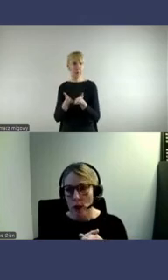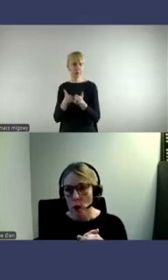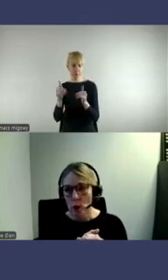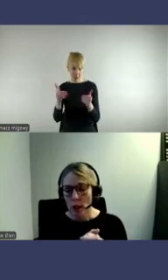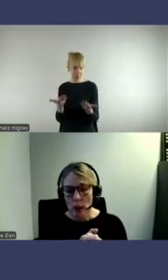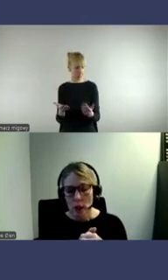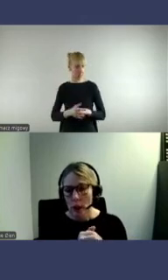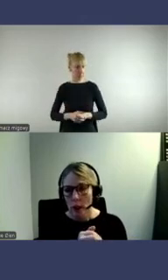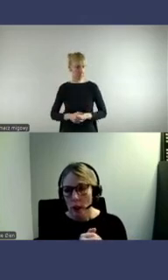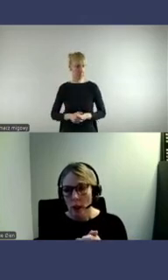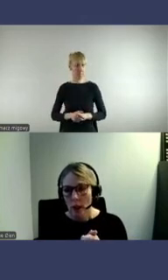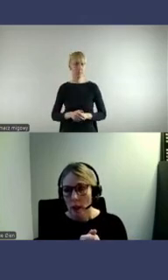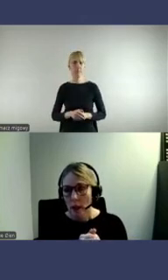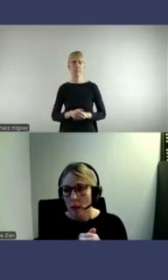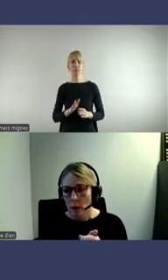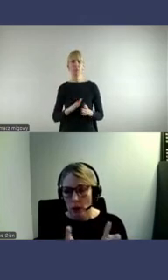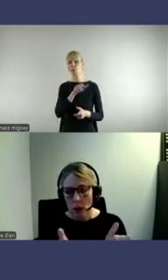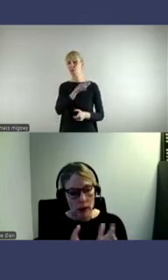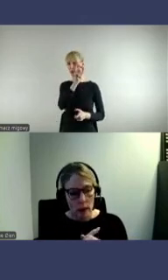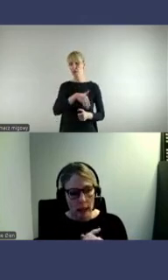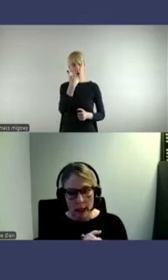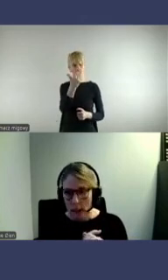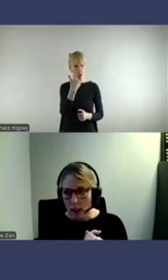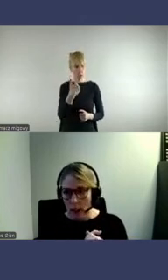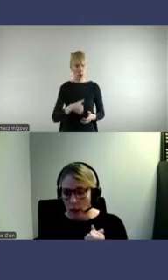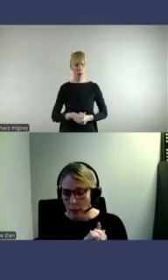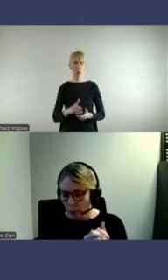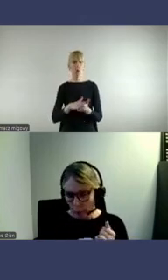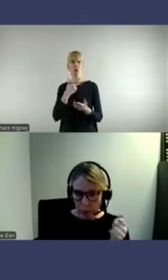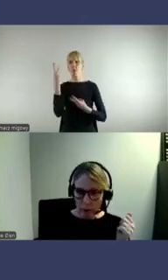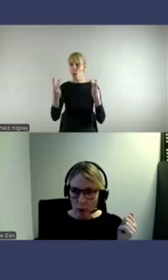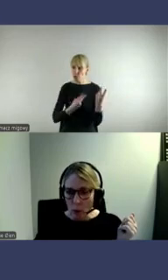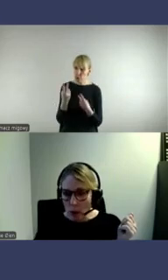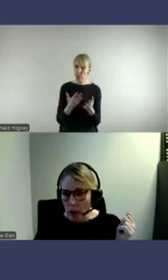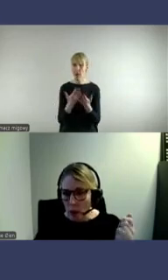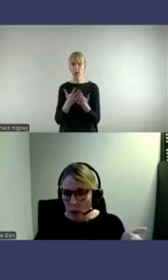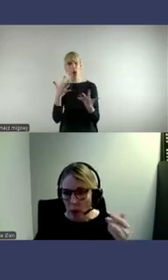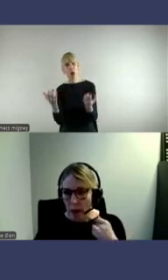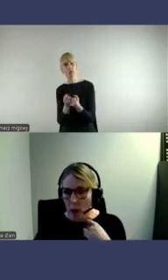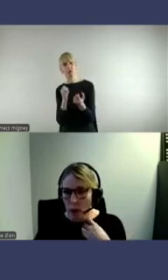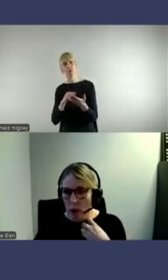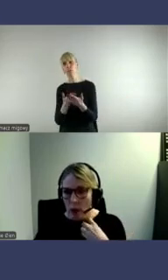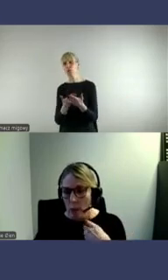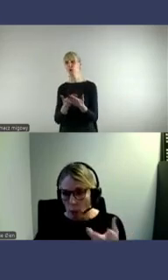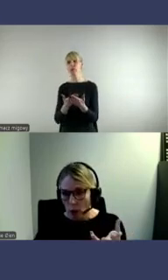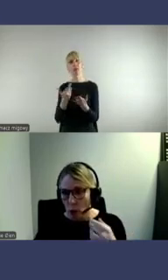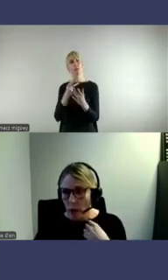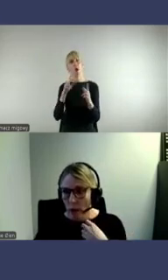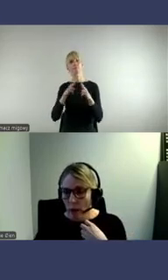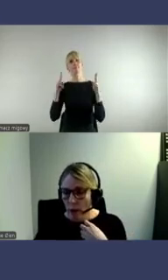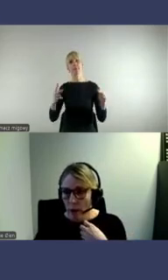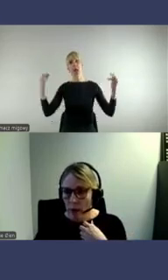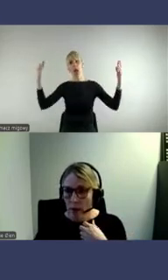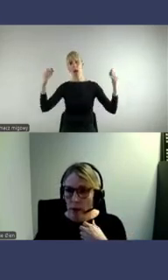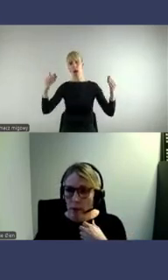search and rescue operations, especially when there are landslides or such, or people get lost, but also when there